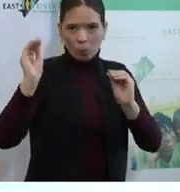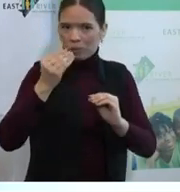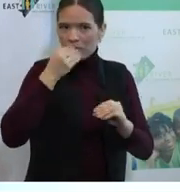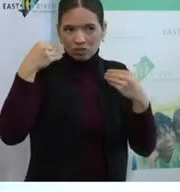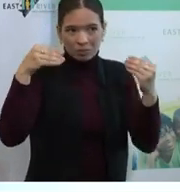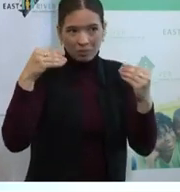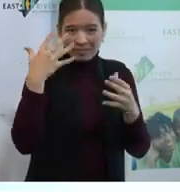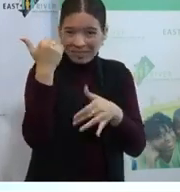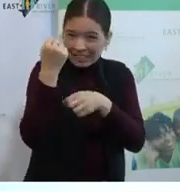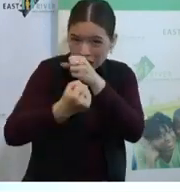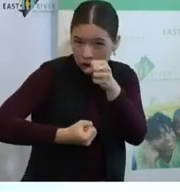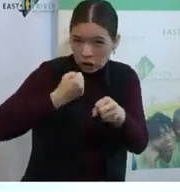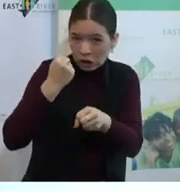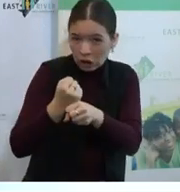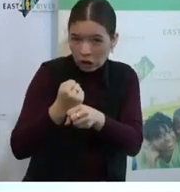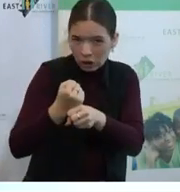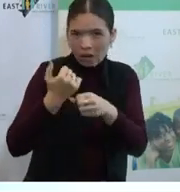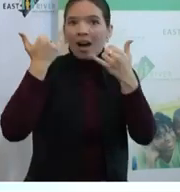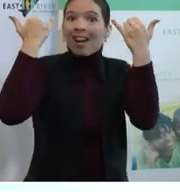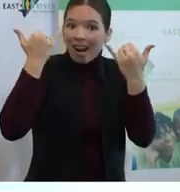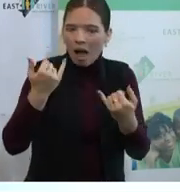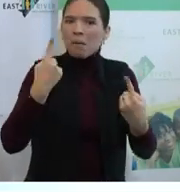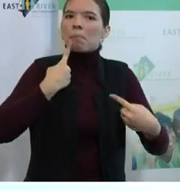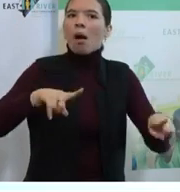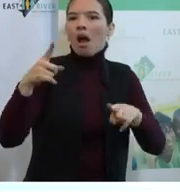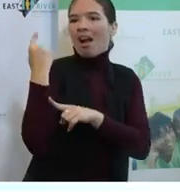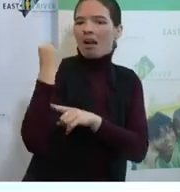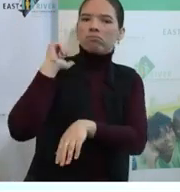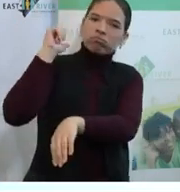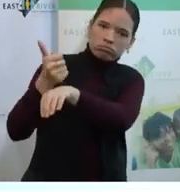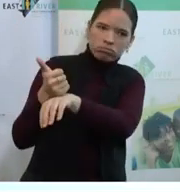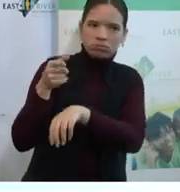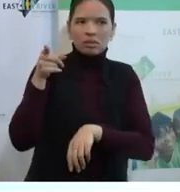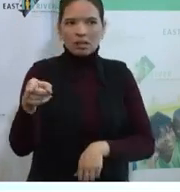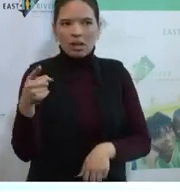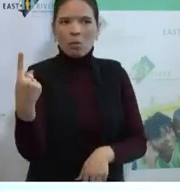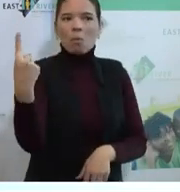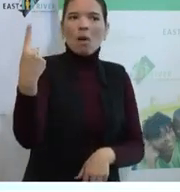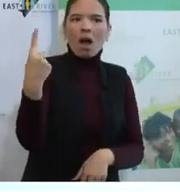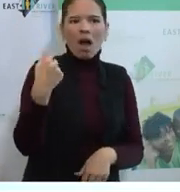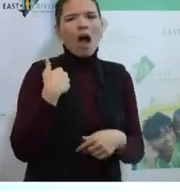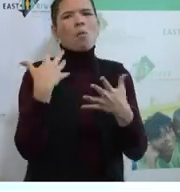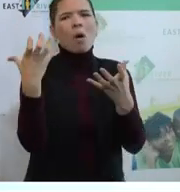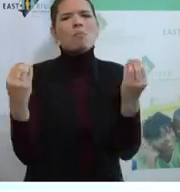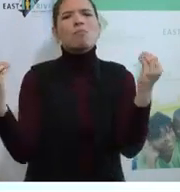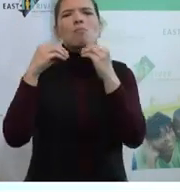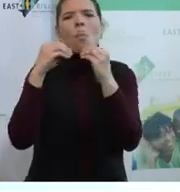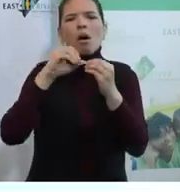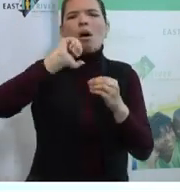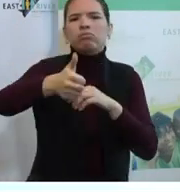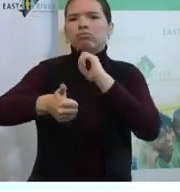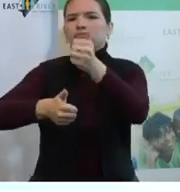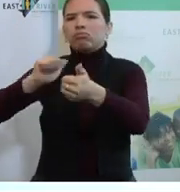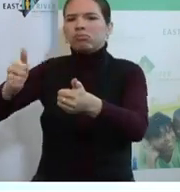we want to keep you posted of where we are with the new Giant. And hopefully a